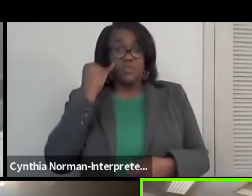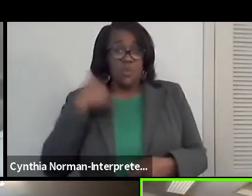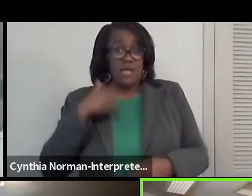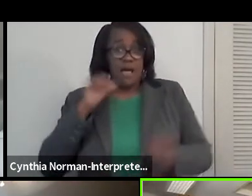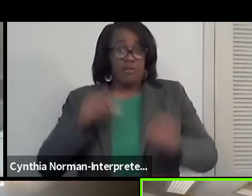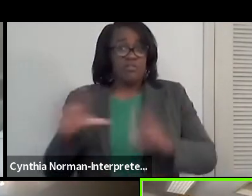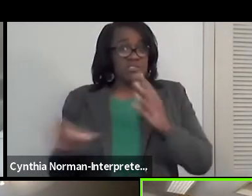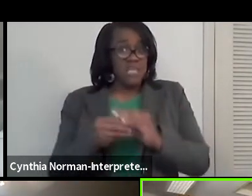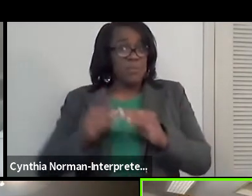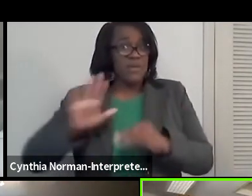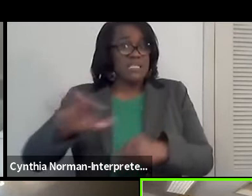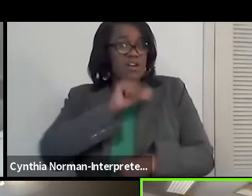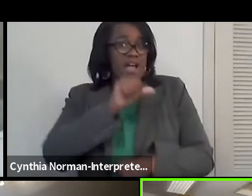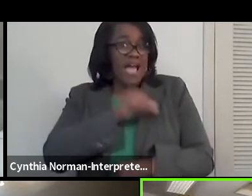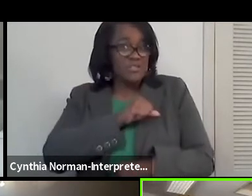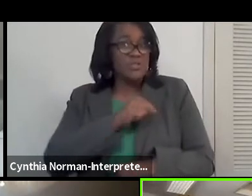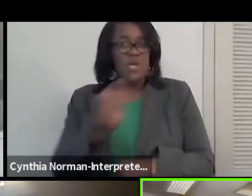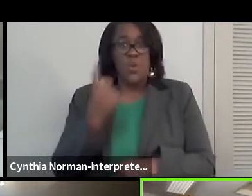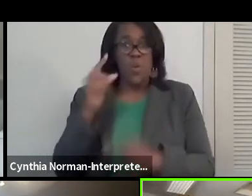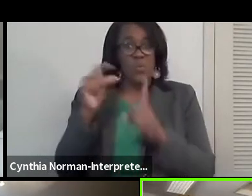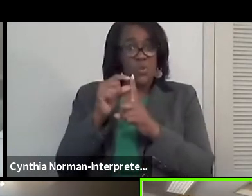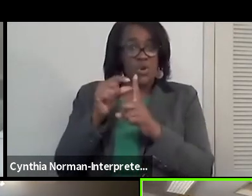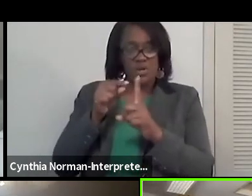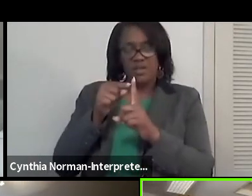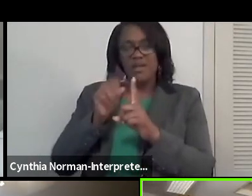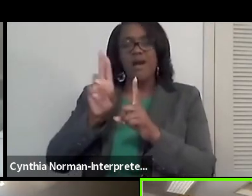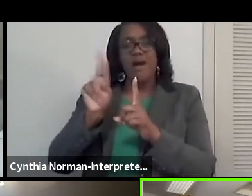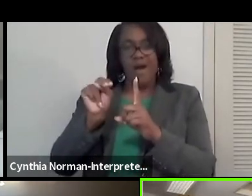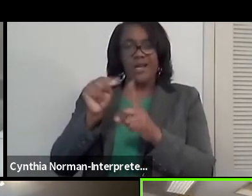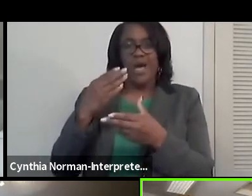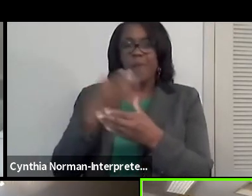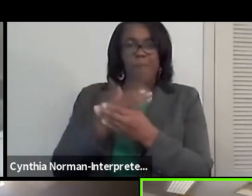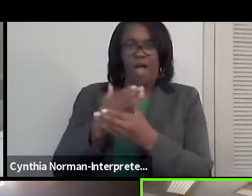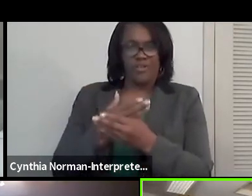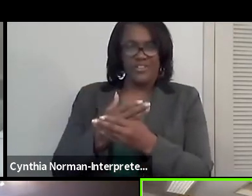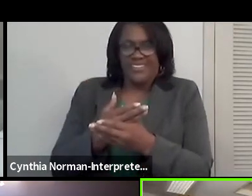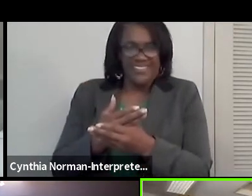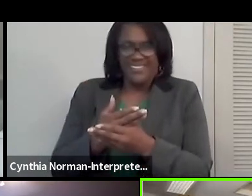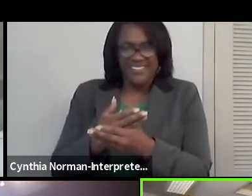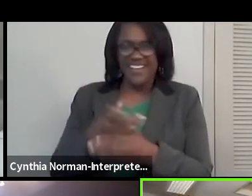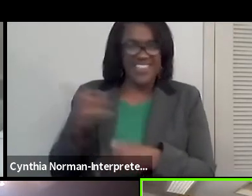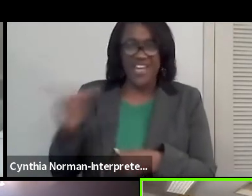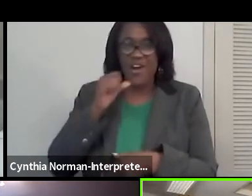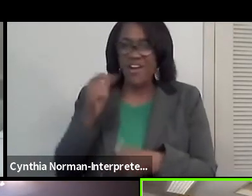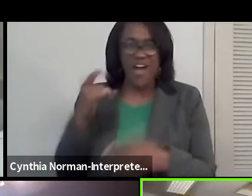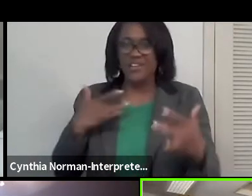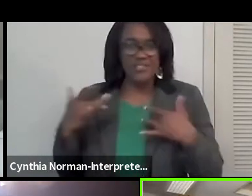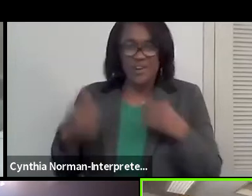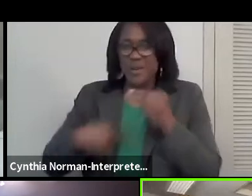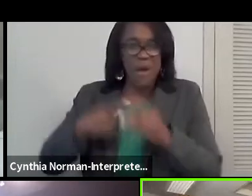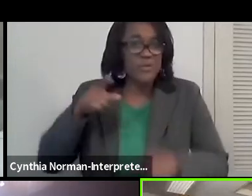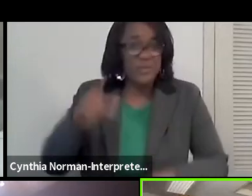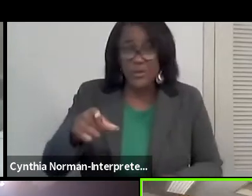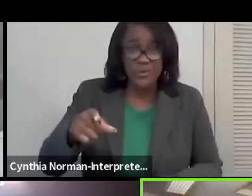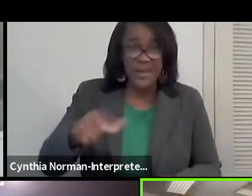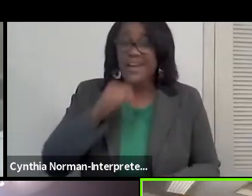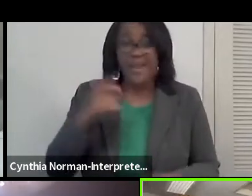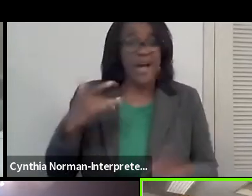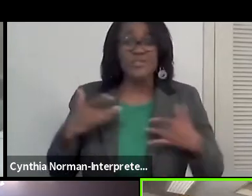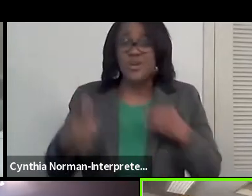summarize the attitude of a skunk in one word, it would be unbothered. Like they're not concerned about you. They're not concerned about your